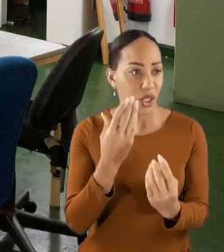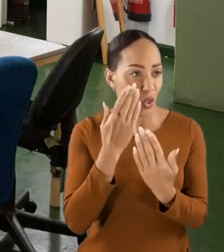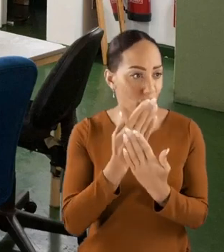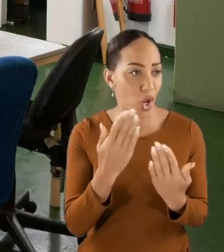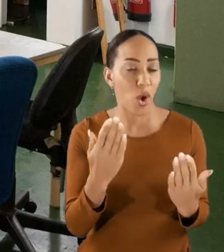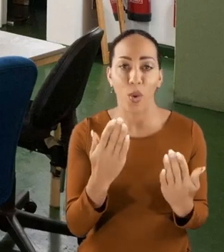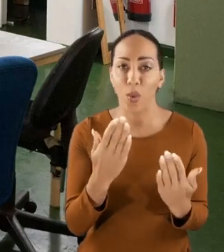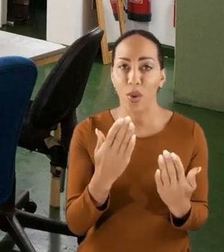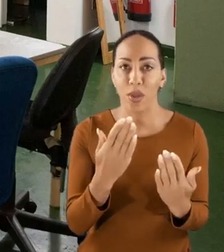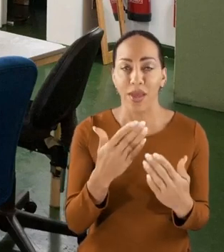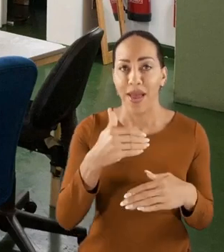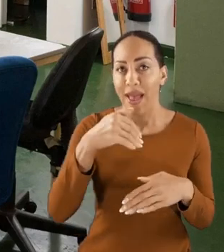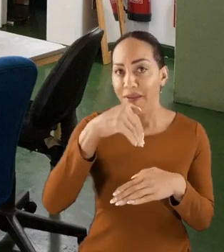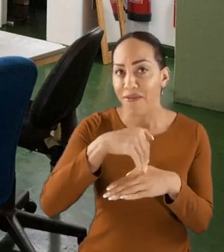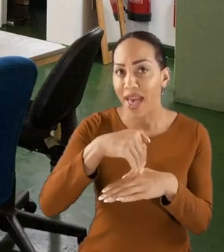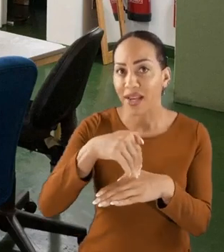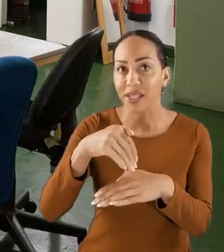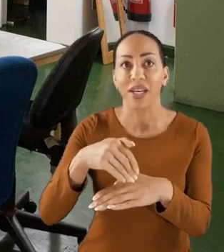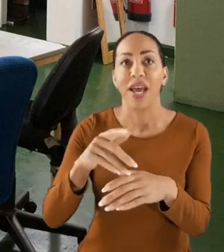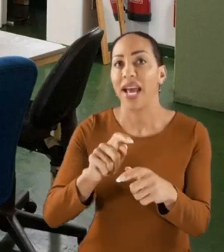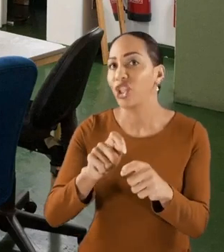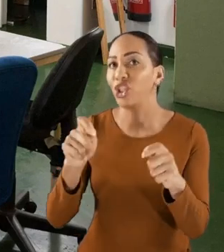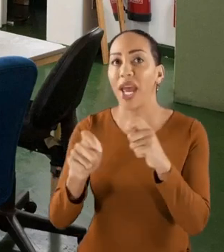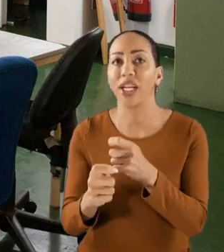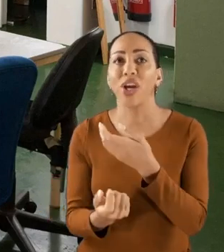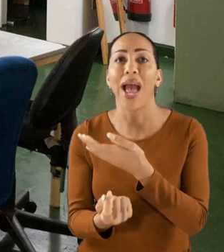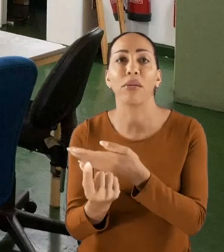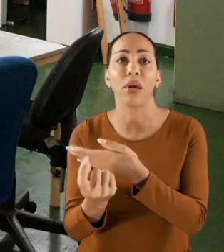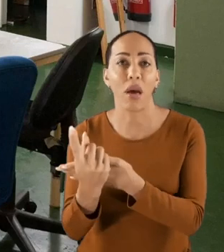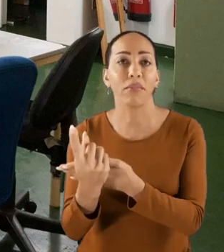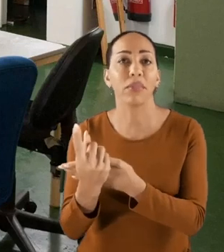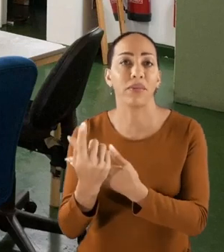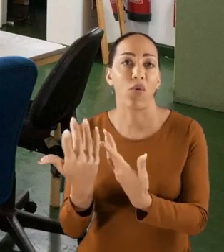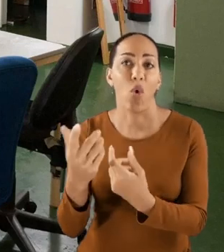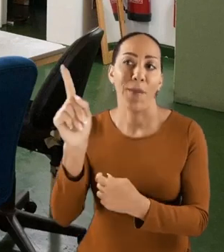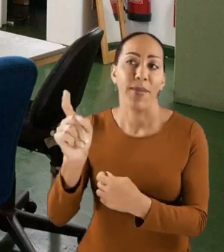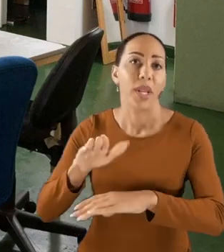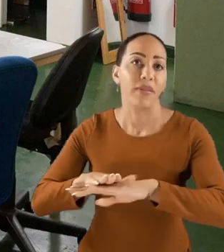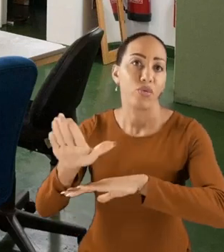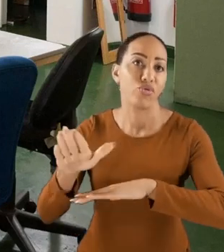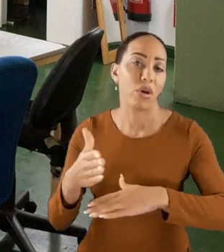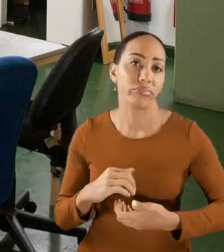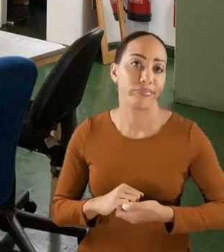how can it have that effect by changing outcomes for other people for the future.